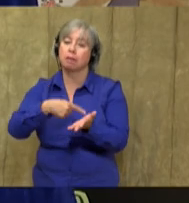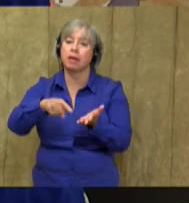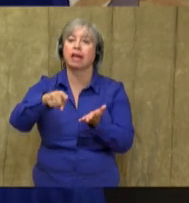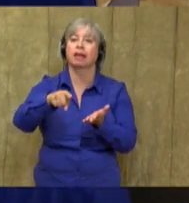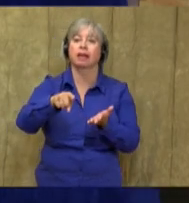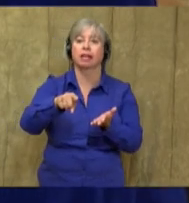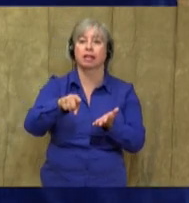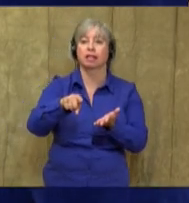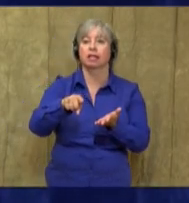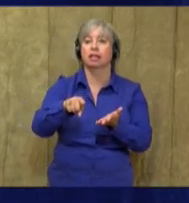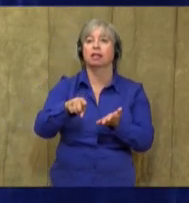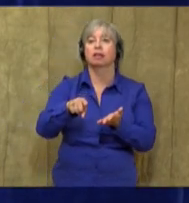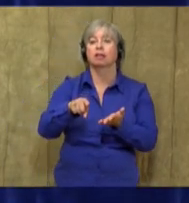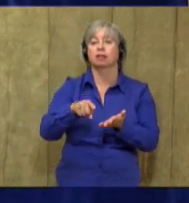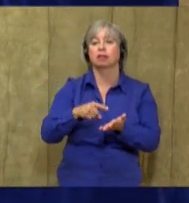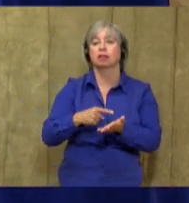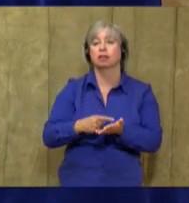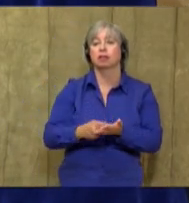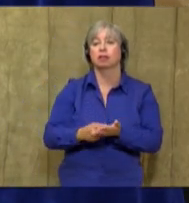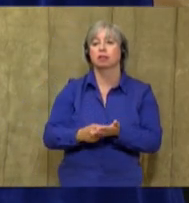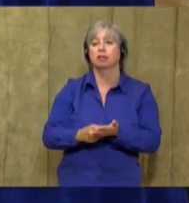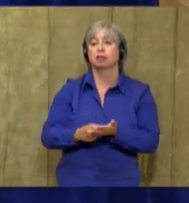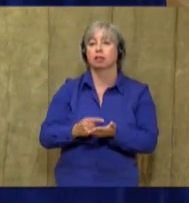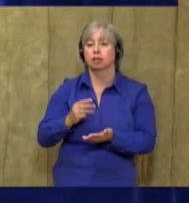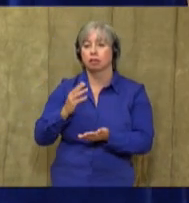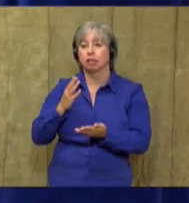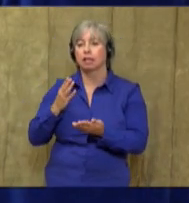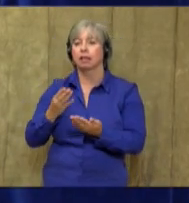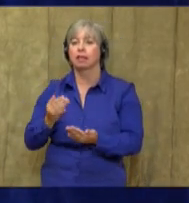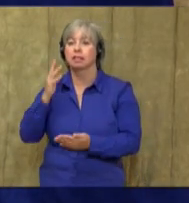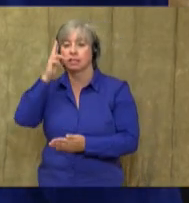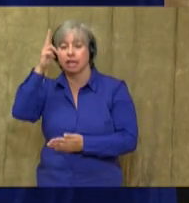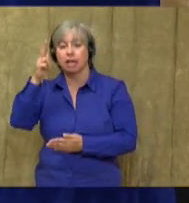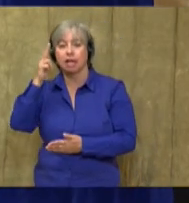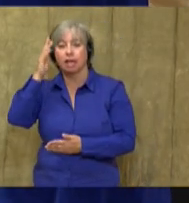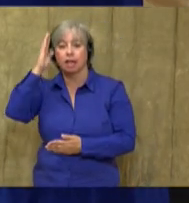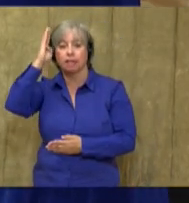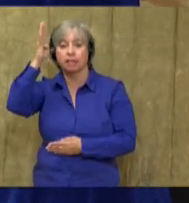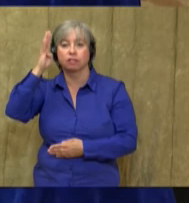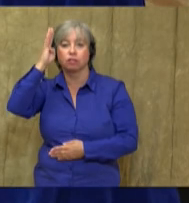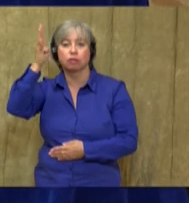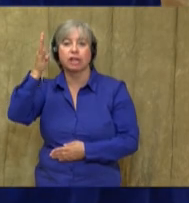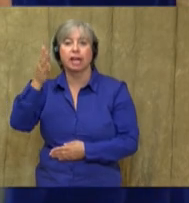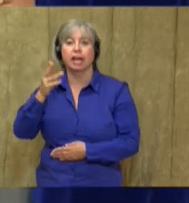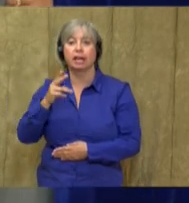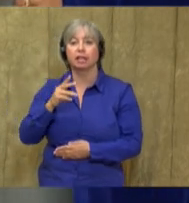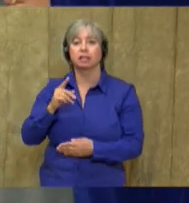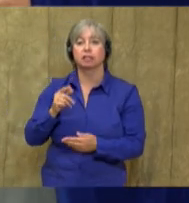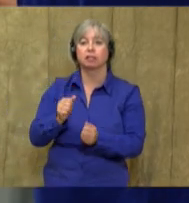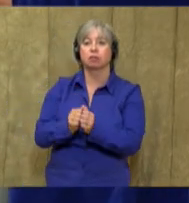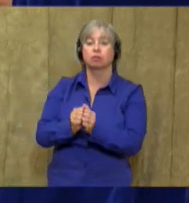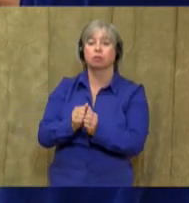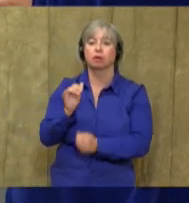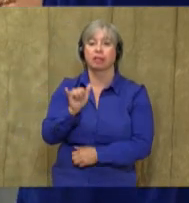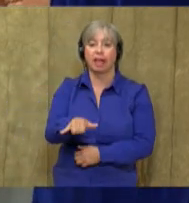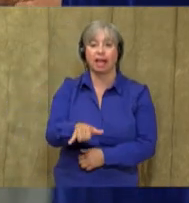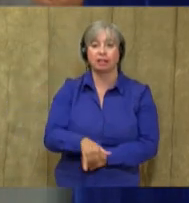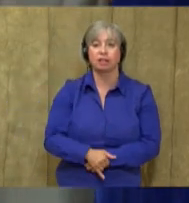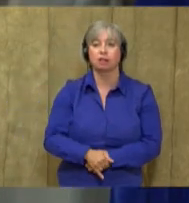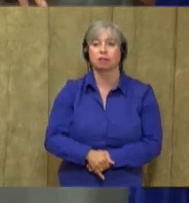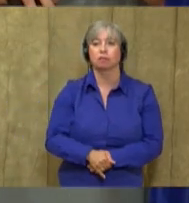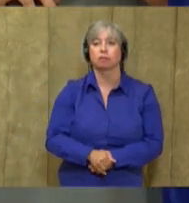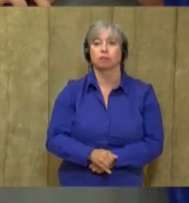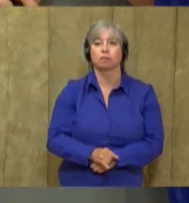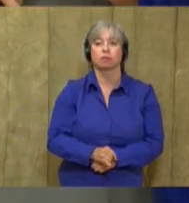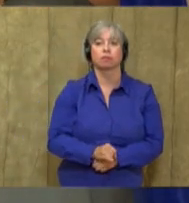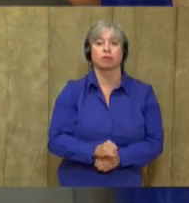things are going to be helped out by the creation of the guilds. Two of the big industries that are going to come out of this are